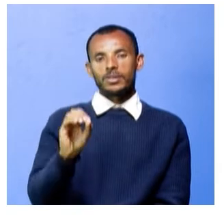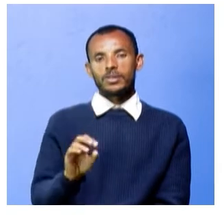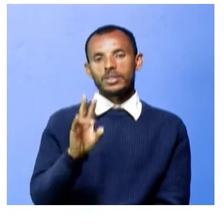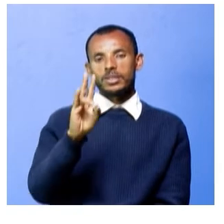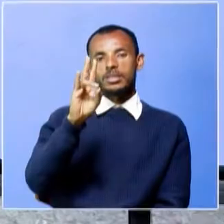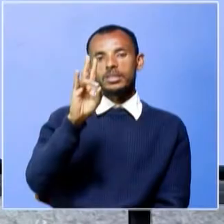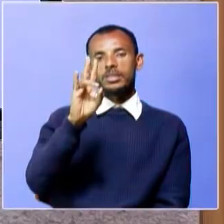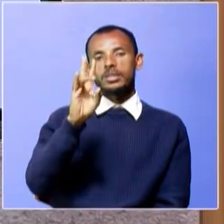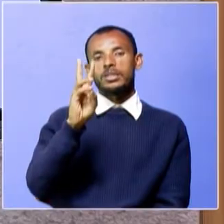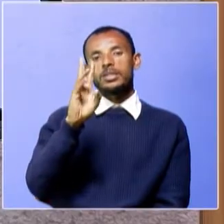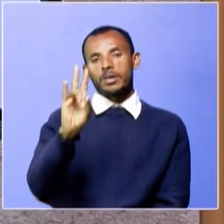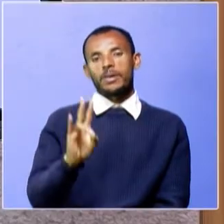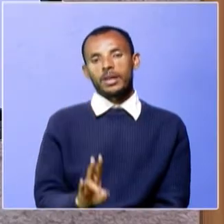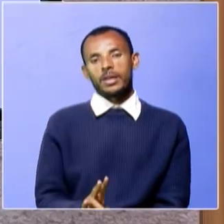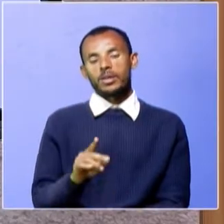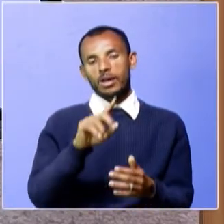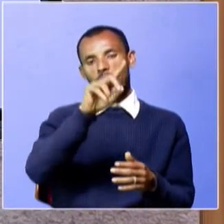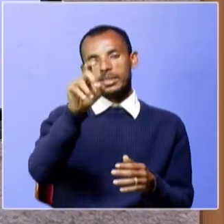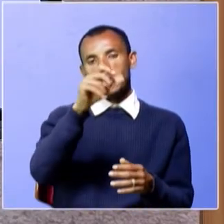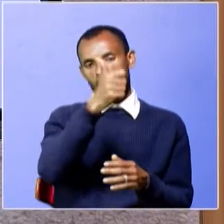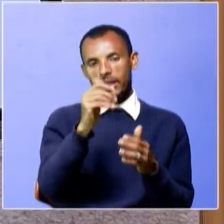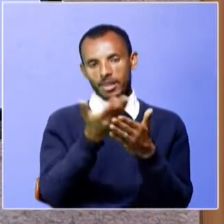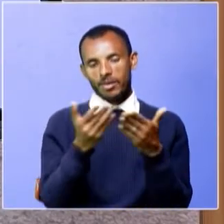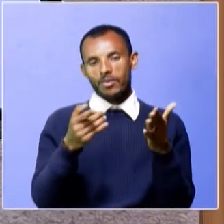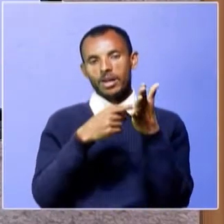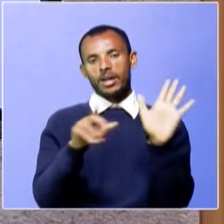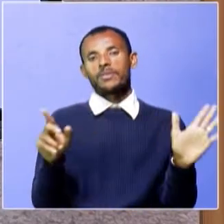465067 is my number. You can ask me anything for